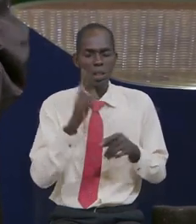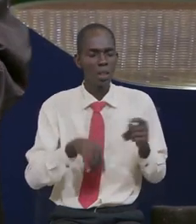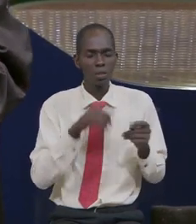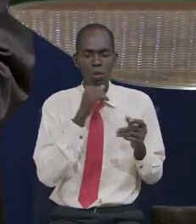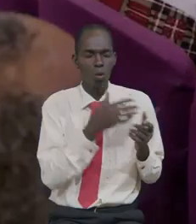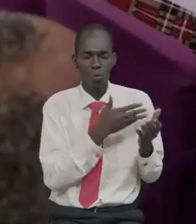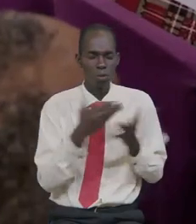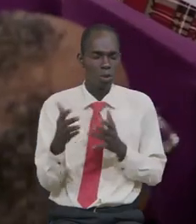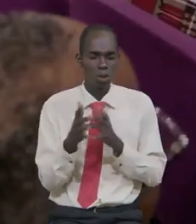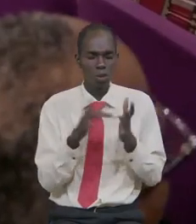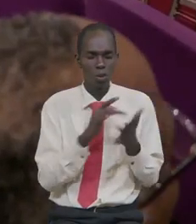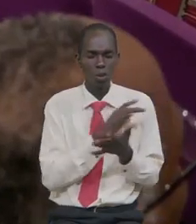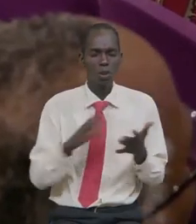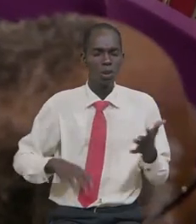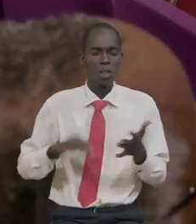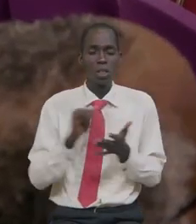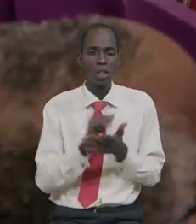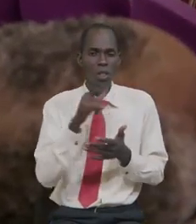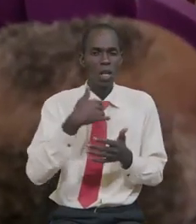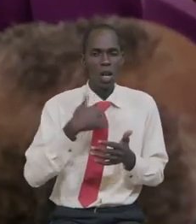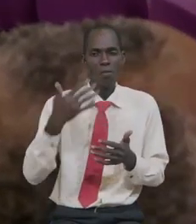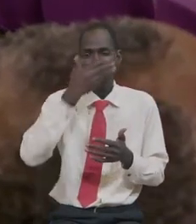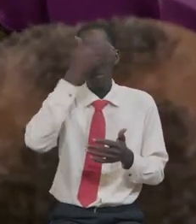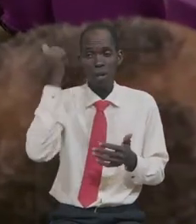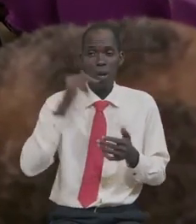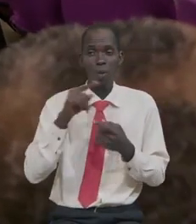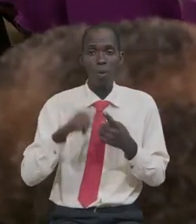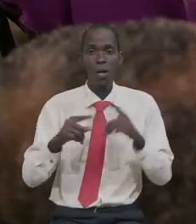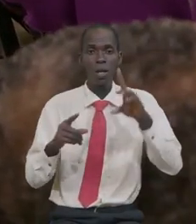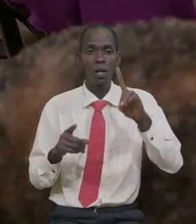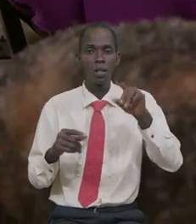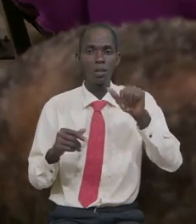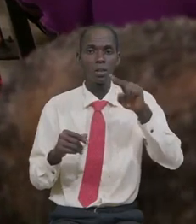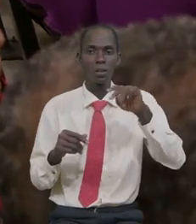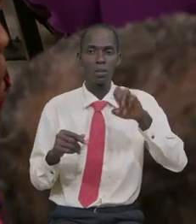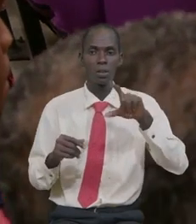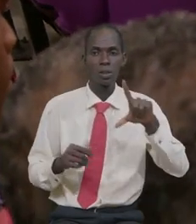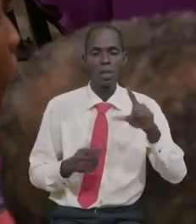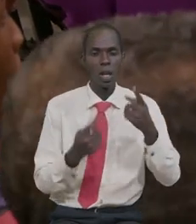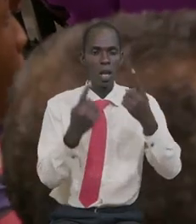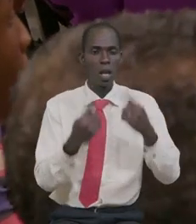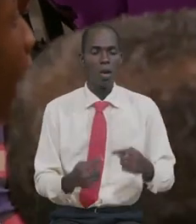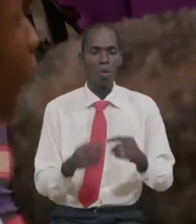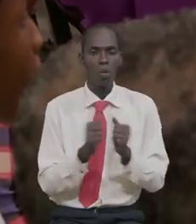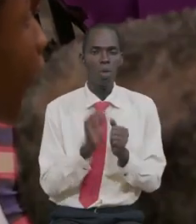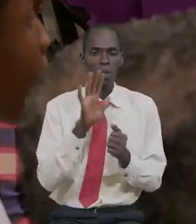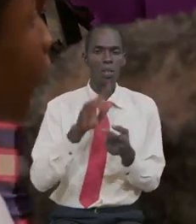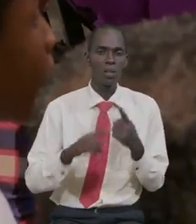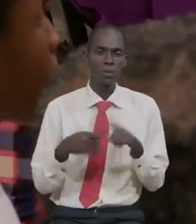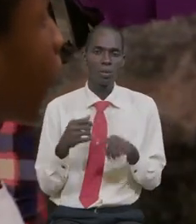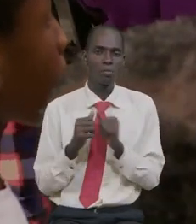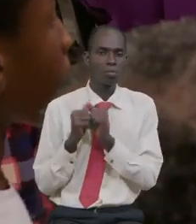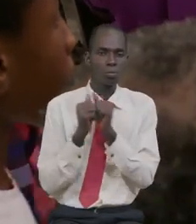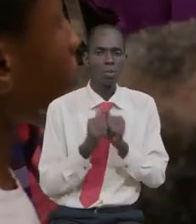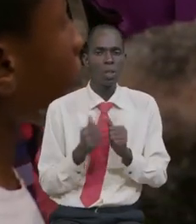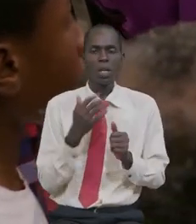he had forgotten? And when Daniel came with his companions that had prayed and they revealed